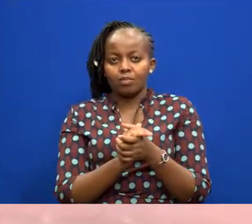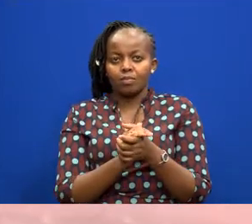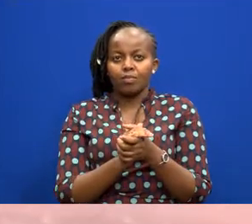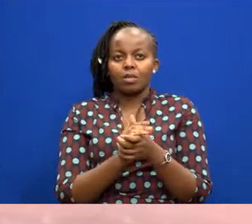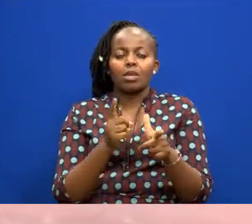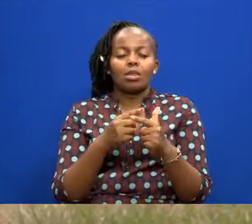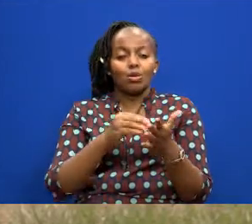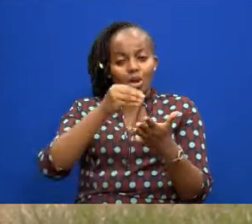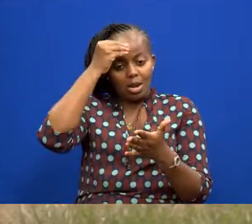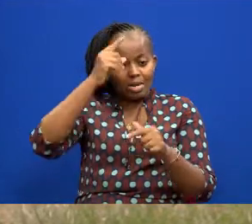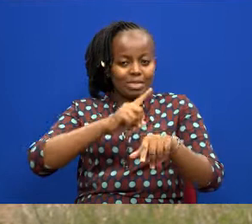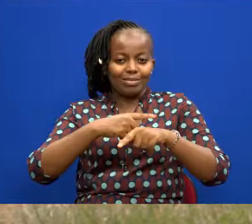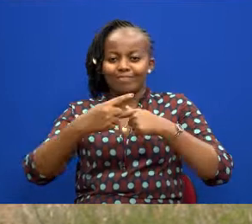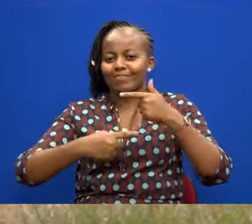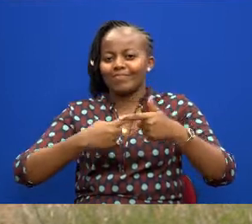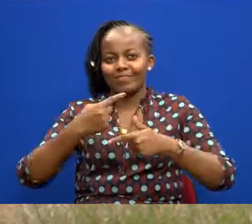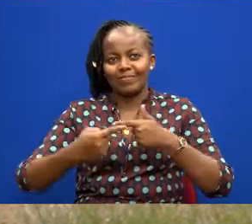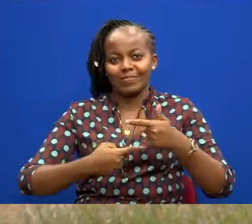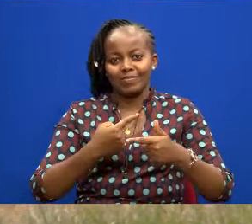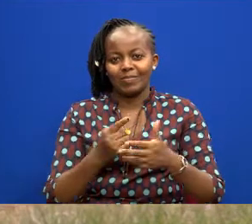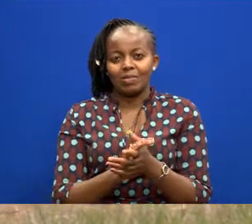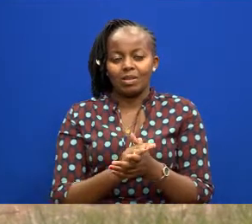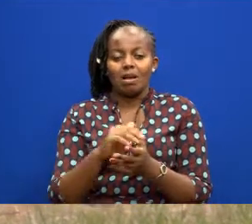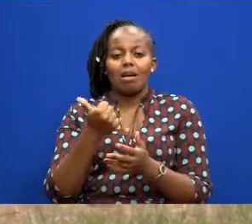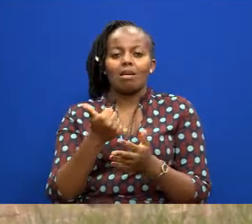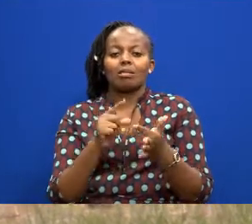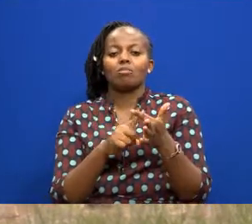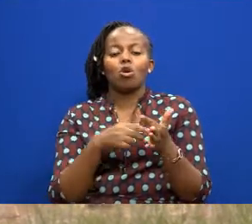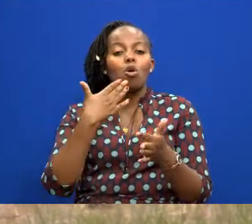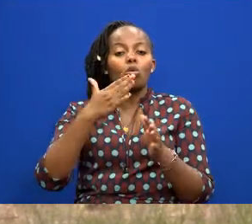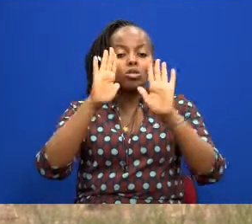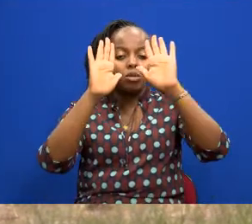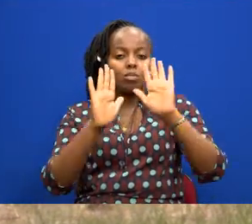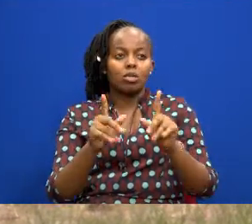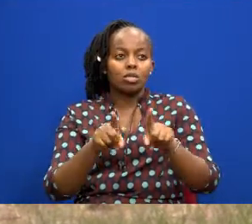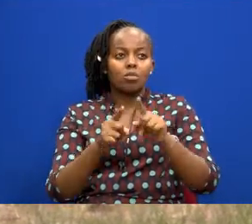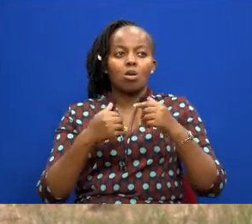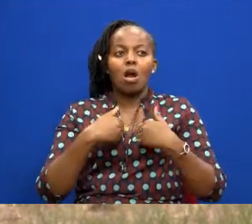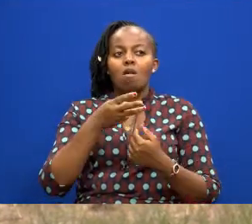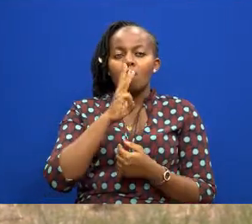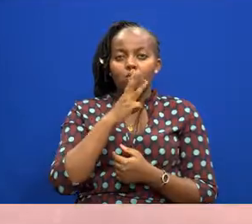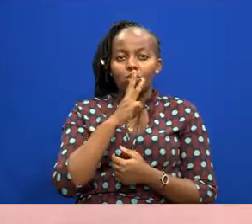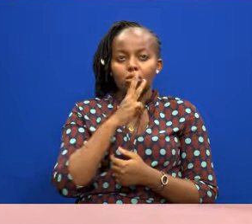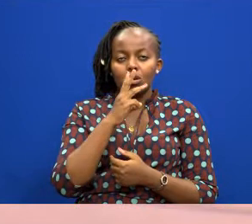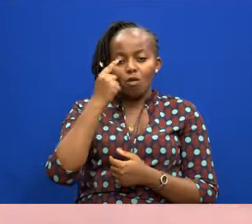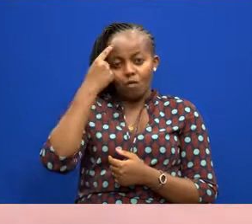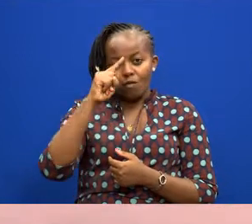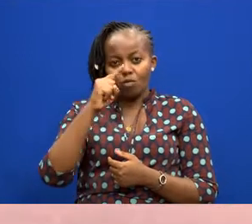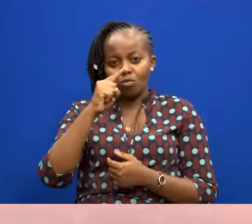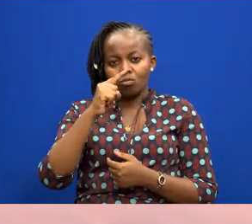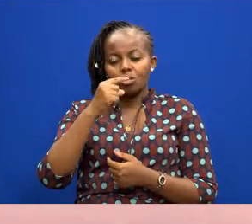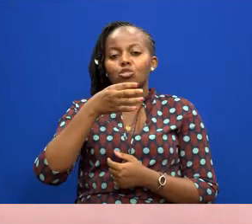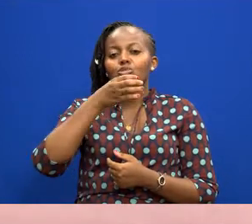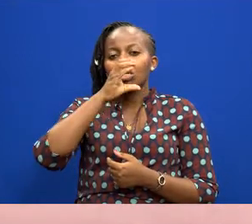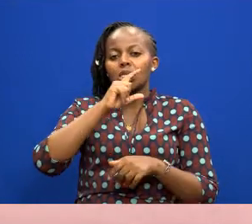Sawa? Yes. You will learn as you progress. The other thing, it is always important to have water for